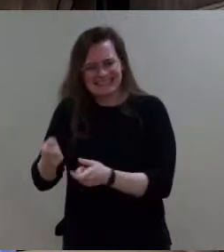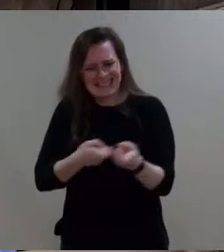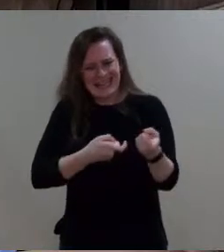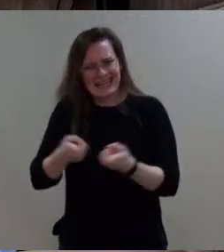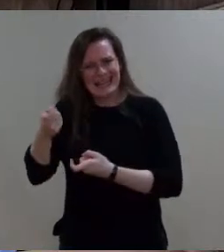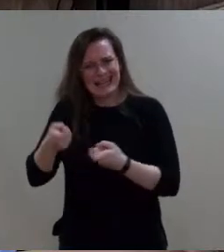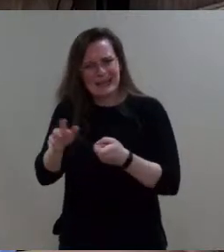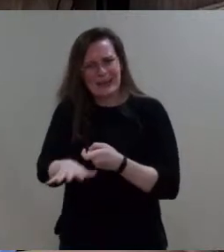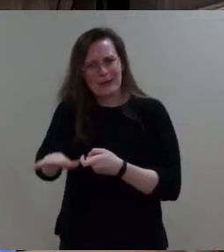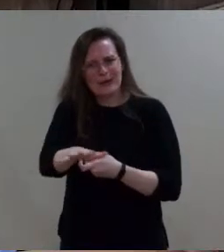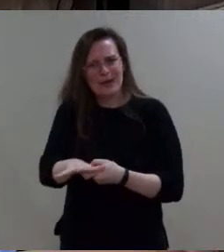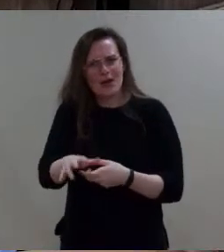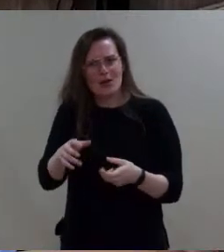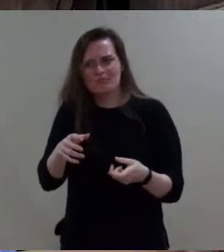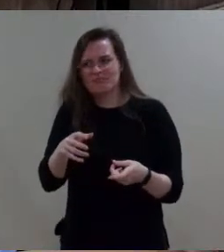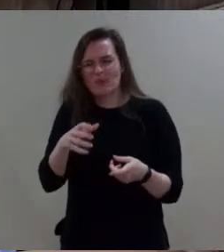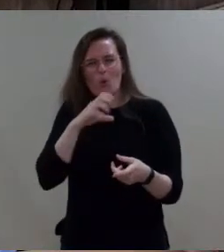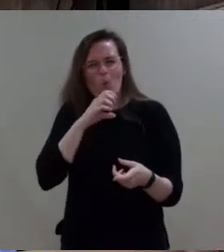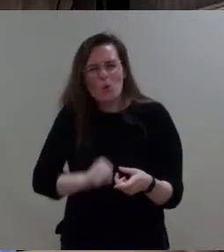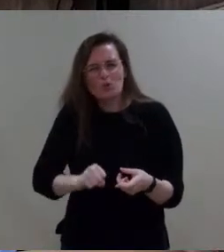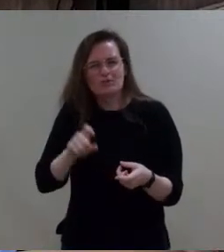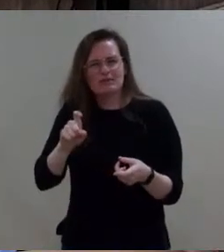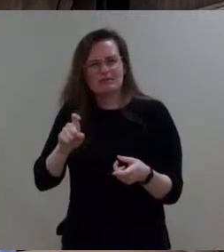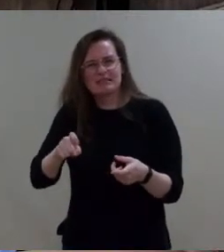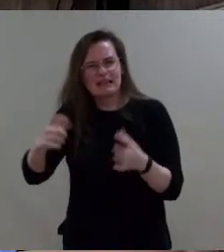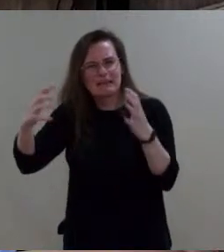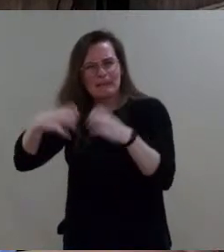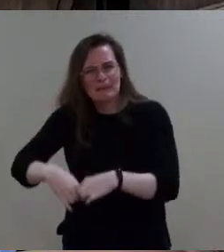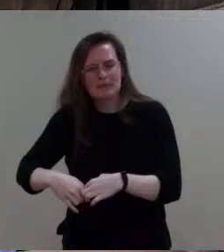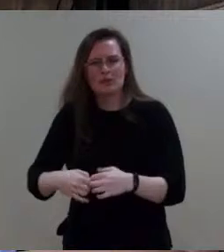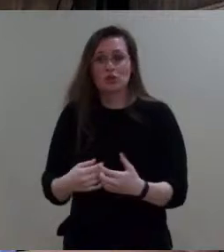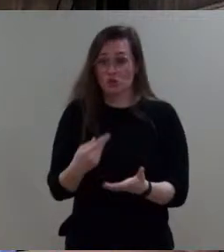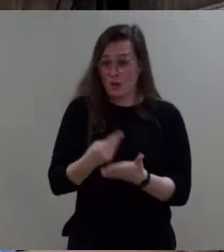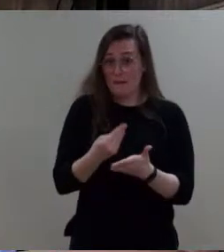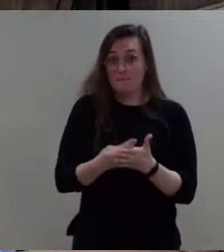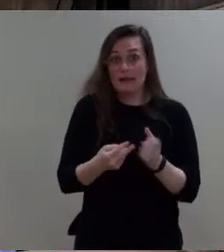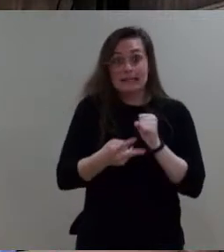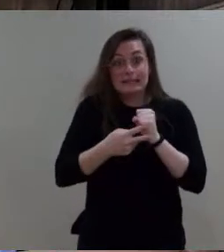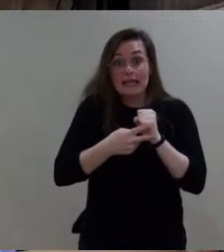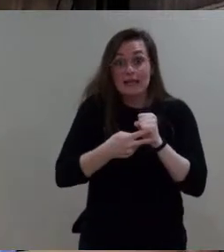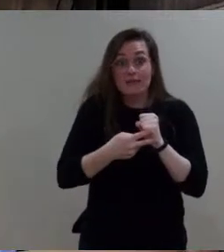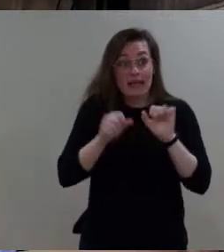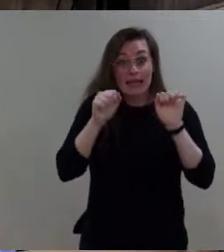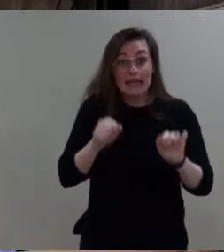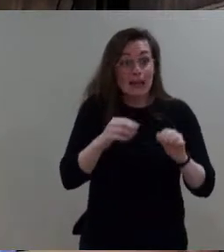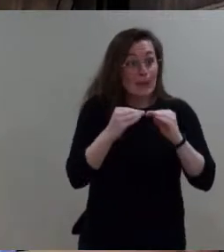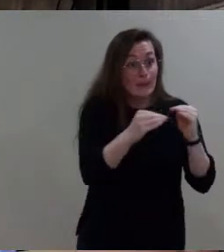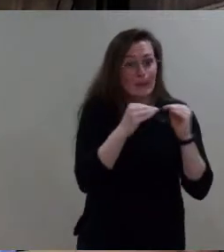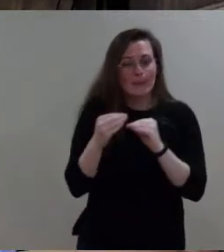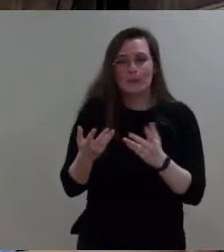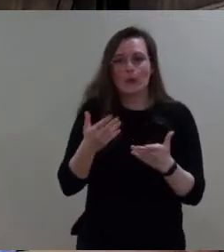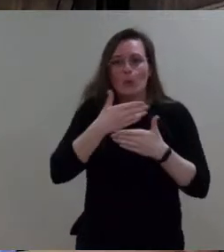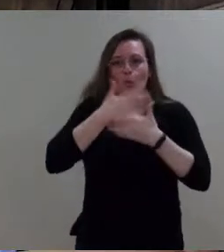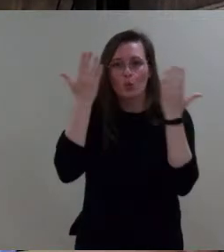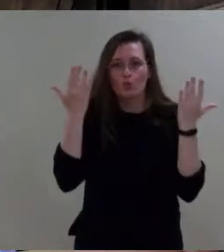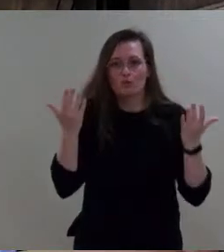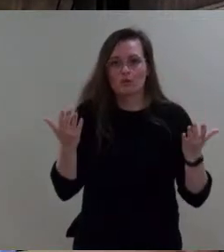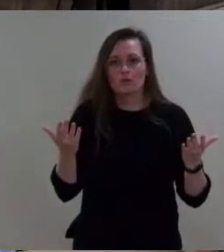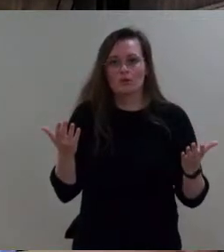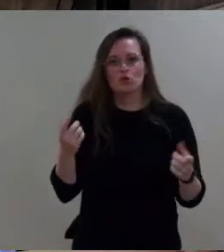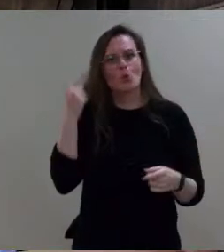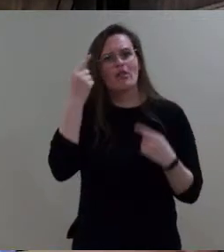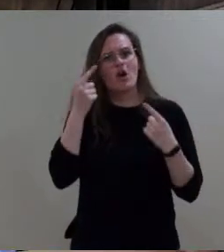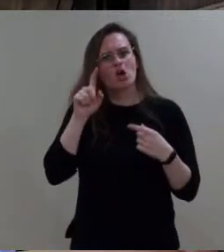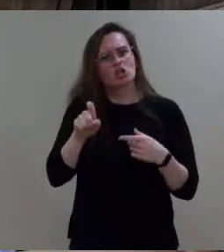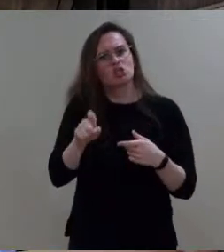that was a problem, and we don't save money for that. And I thought, we need to start putting money away because we might want to build a